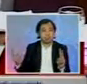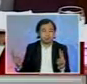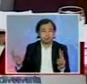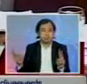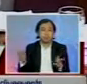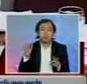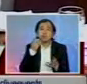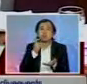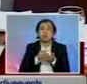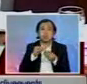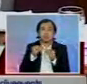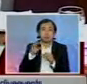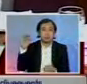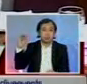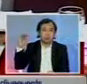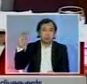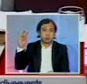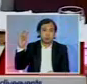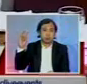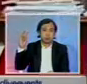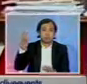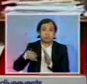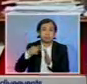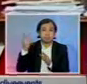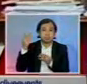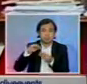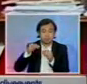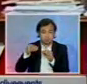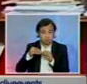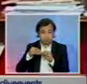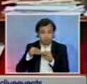document number 077, page numbers